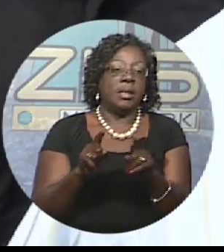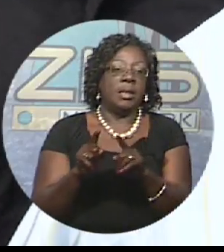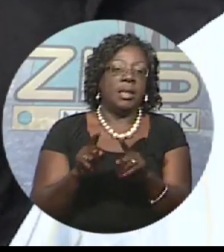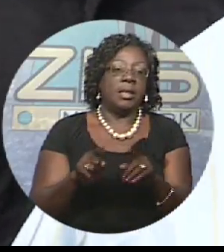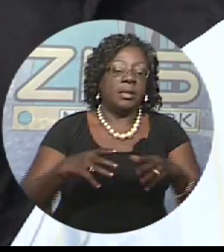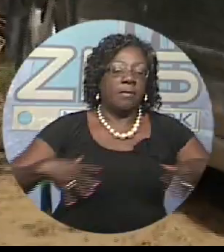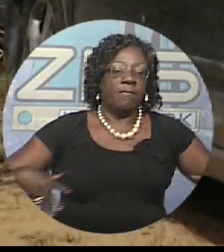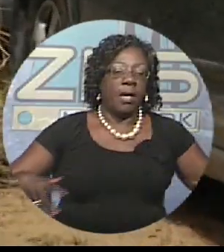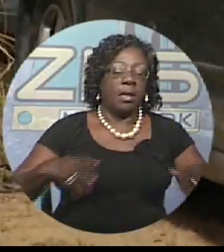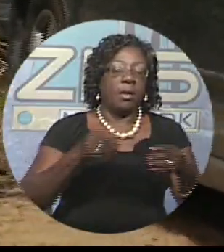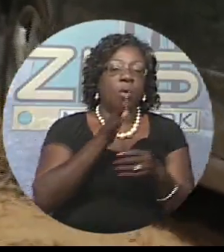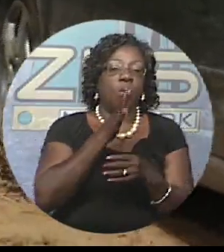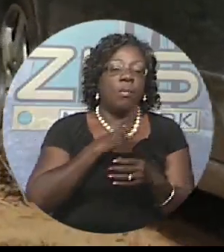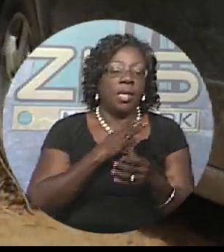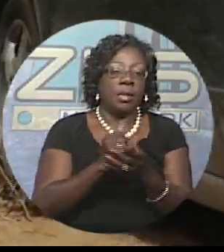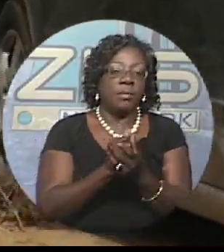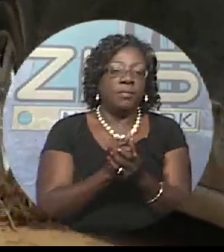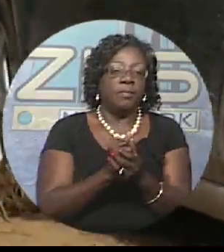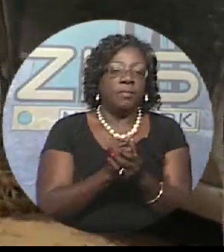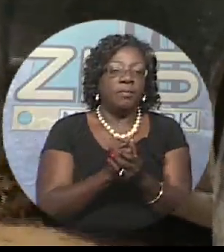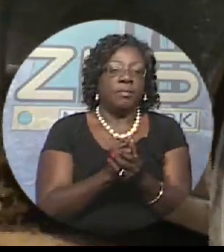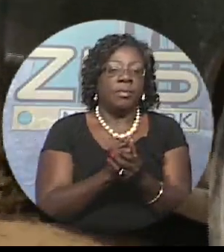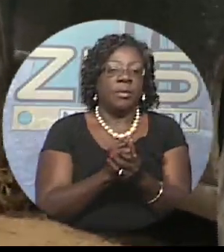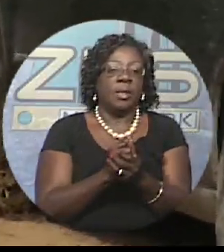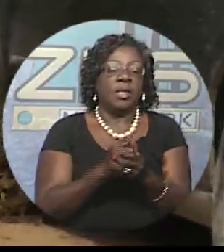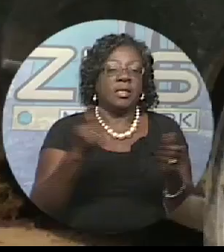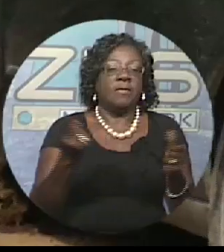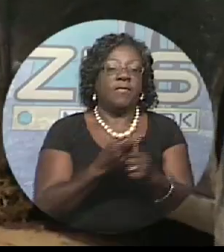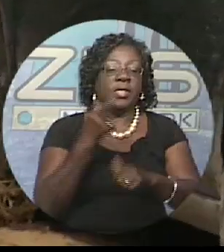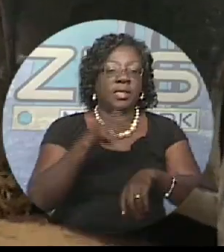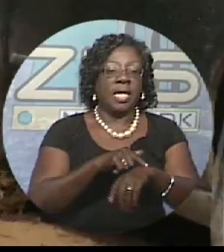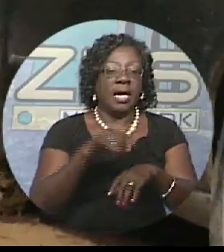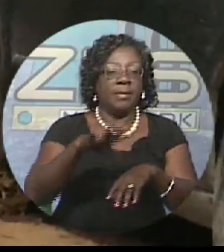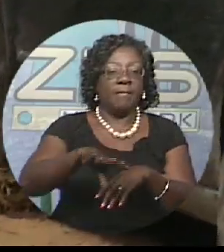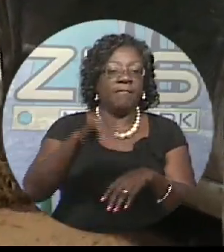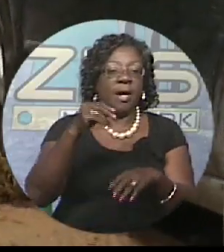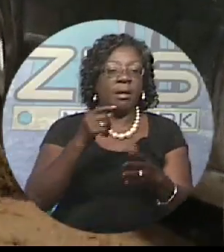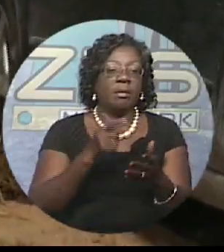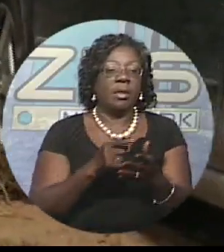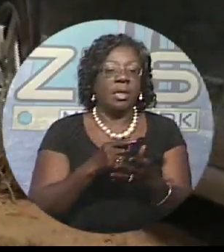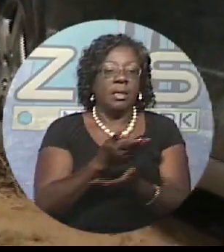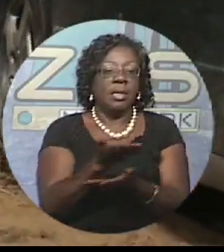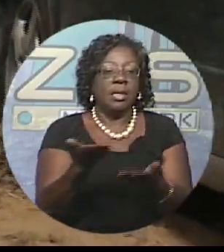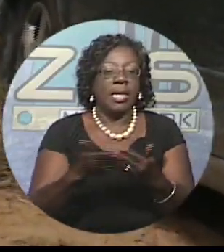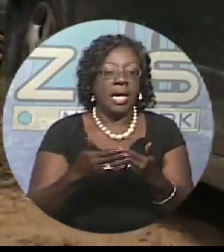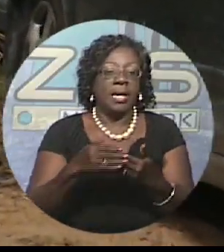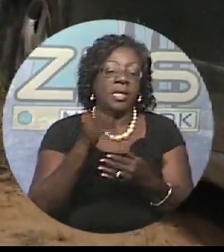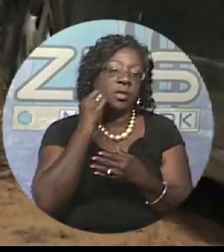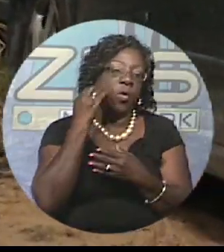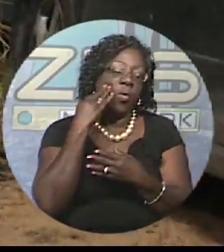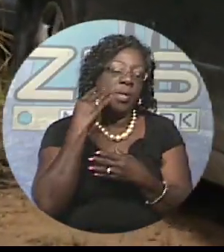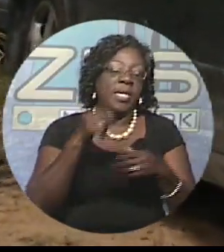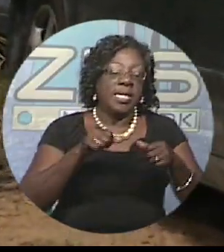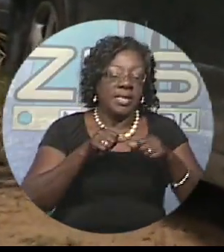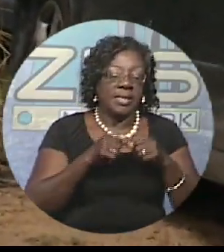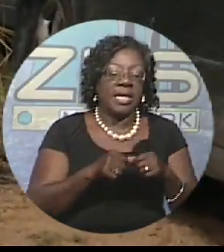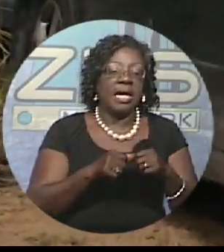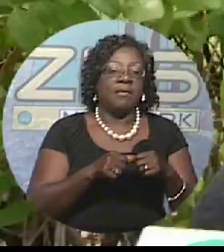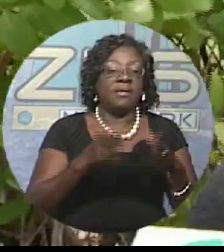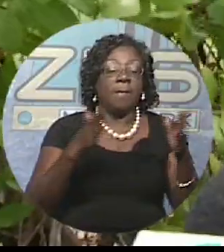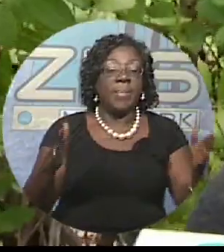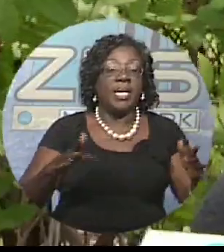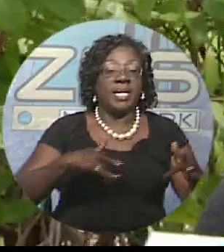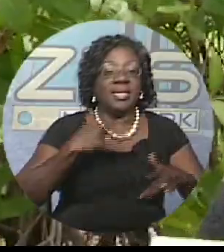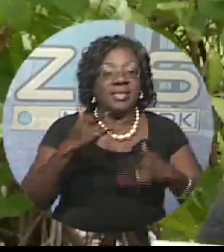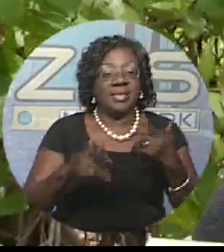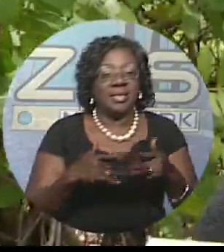heavy-set female. While Jonathan says this is the first time a discovery like this has been made near his home, he still has major concerns.